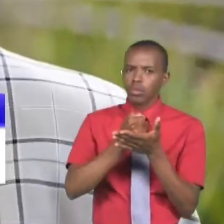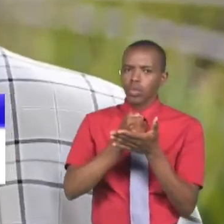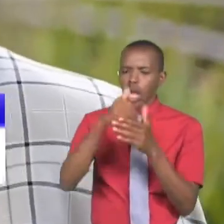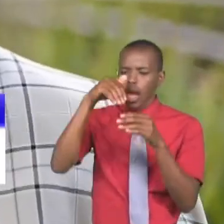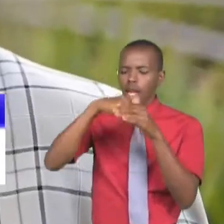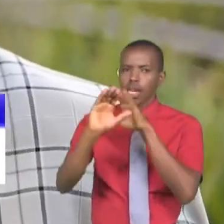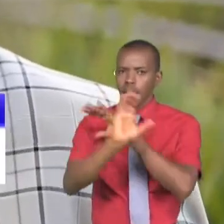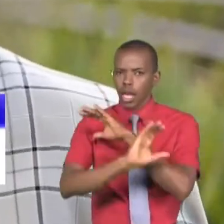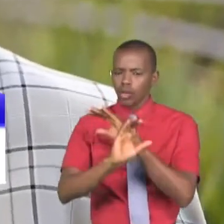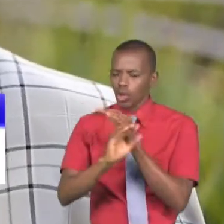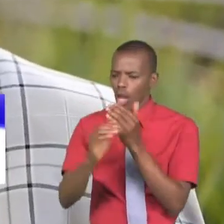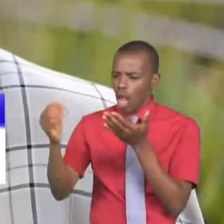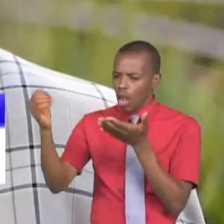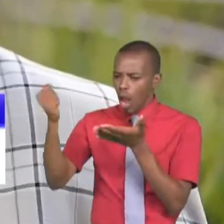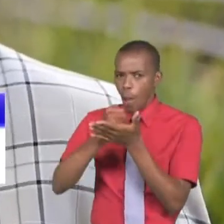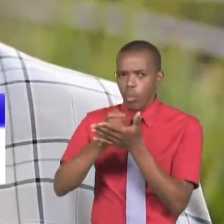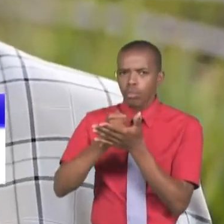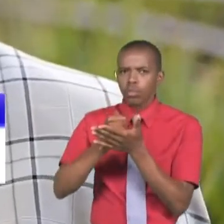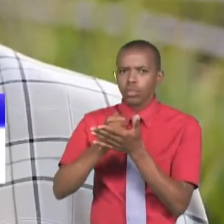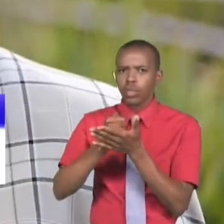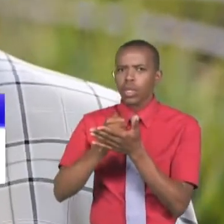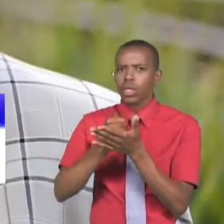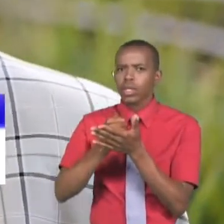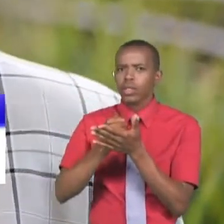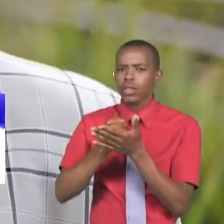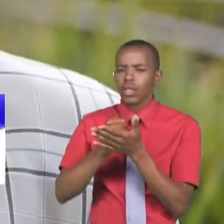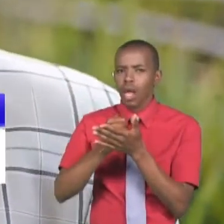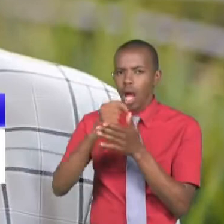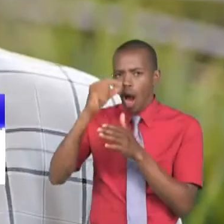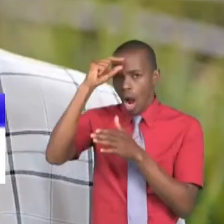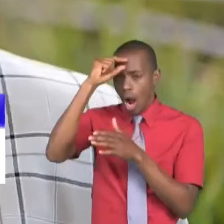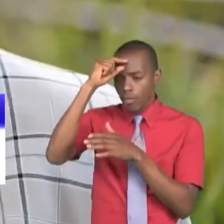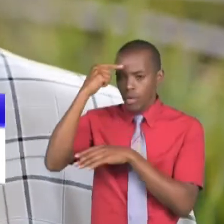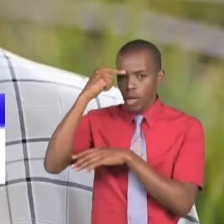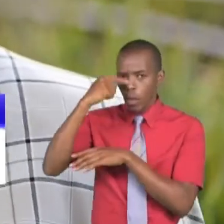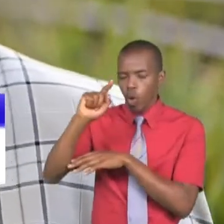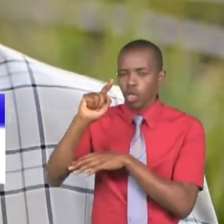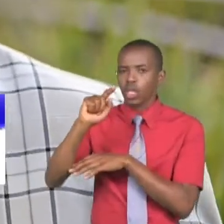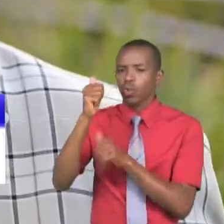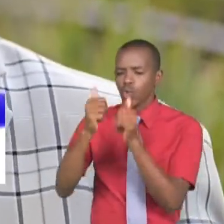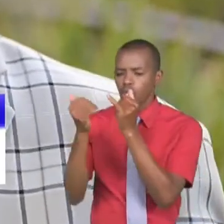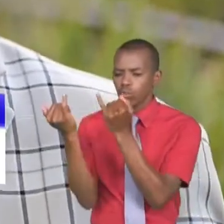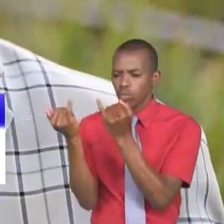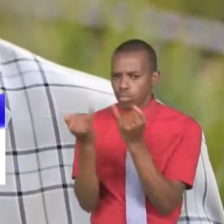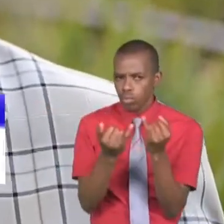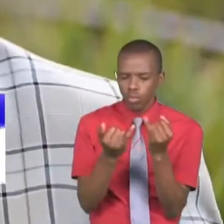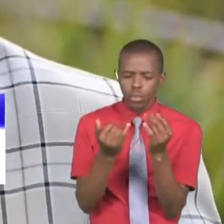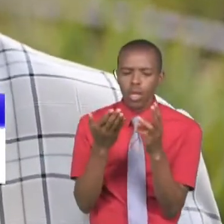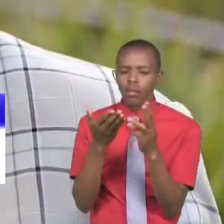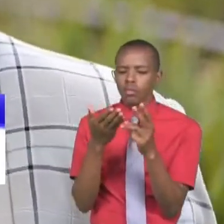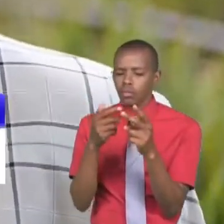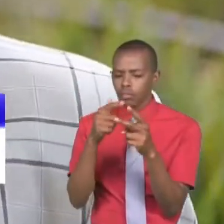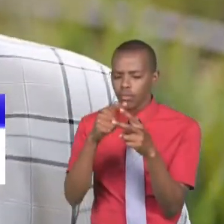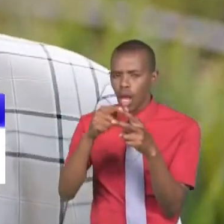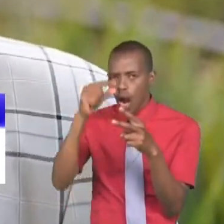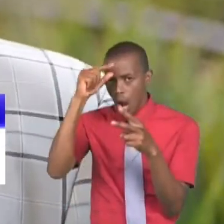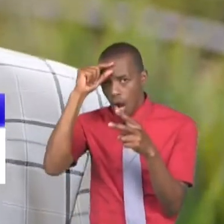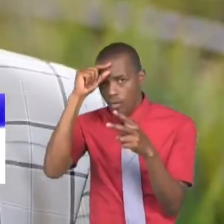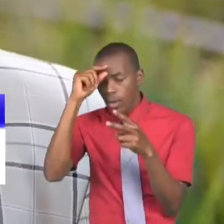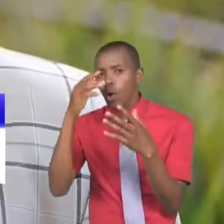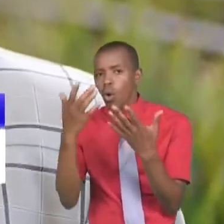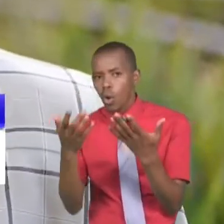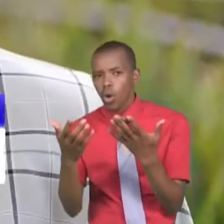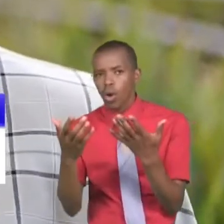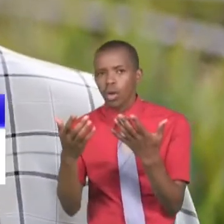What cushions unemployment of a country are what you'd call the government policies that are introduced either by the executive or by